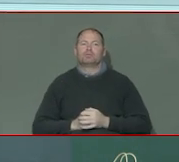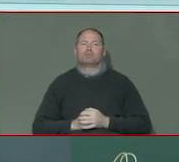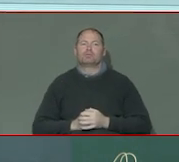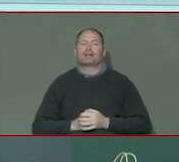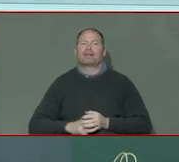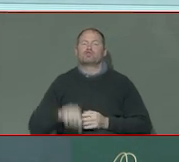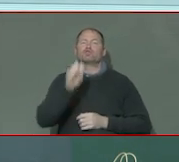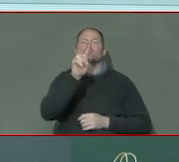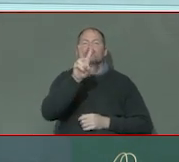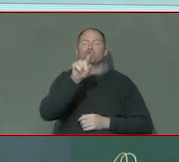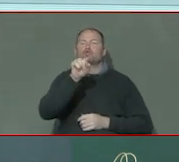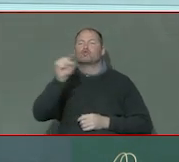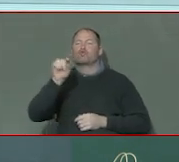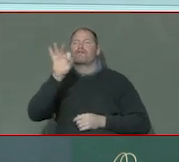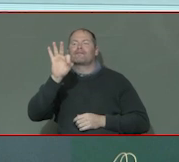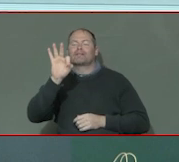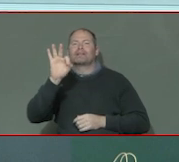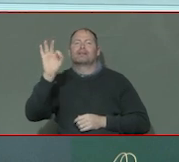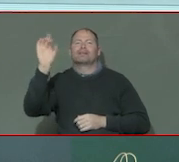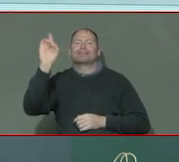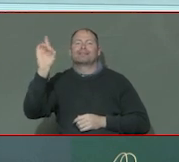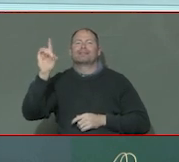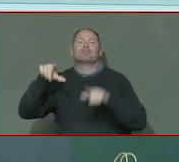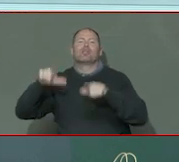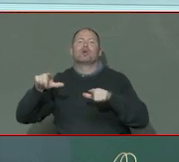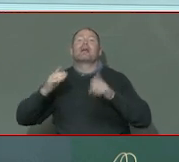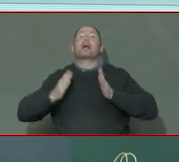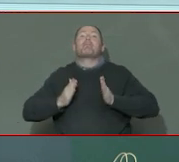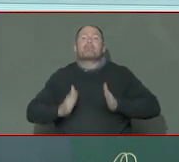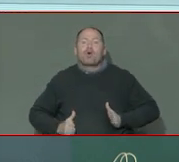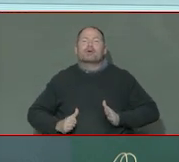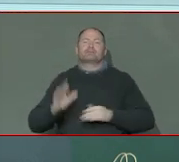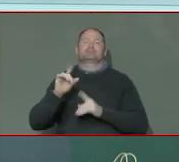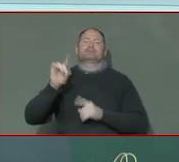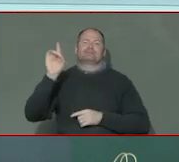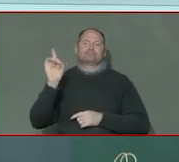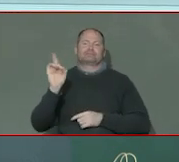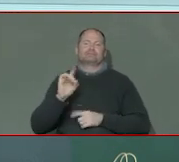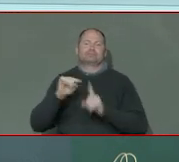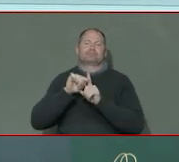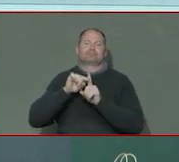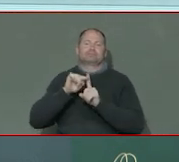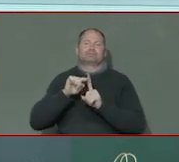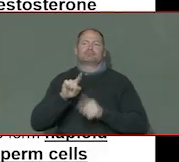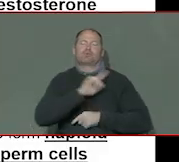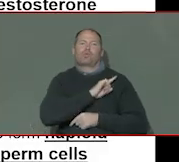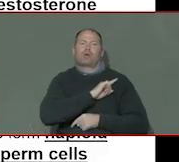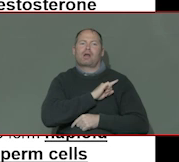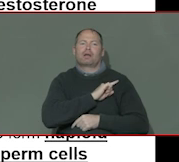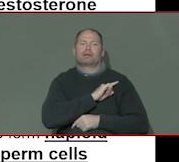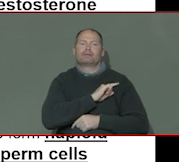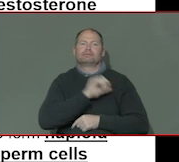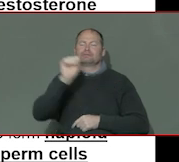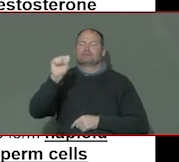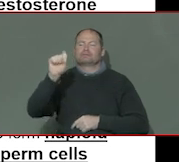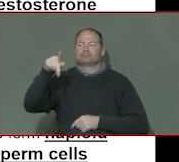3 degrees lower than body temperature. Why? Sperm is a protein. If a